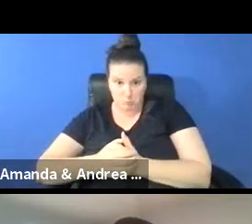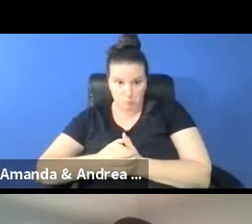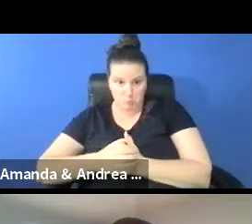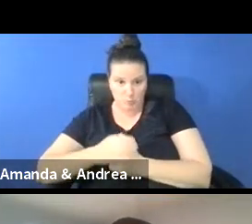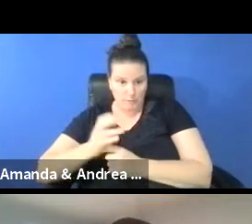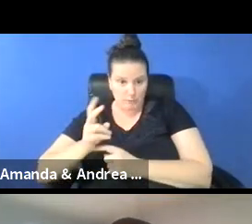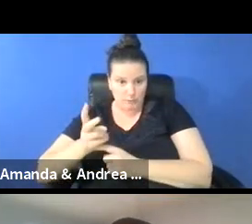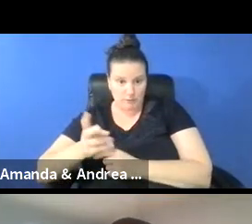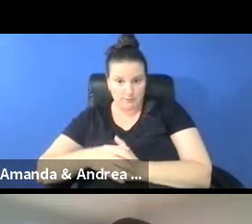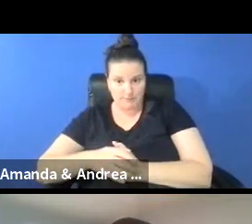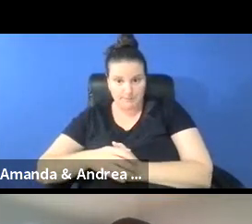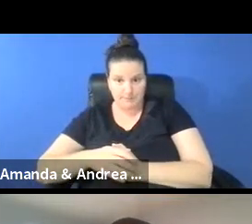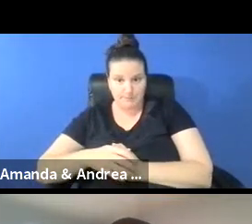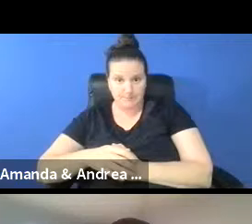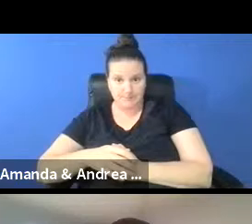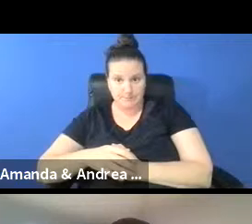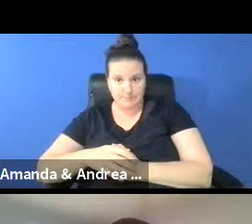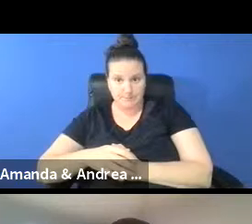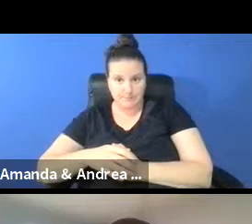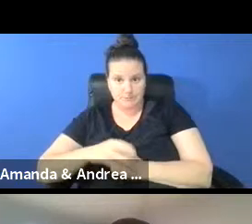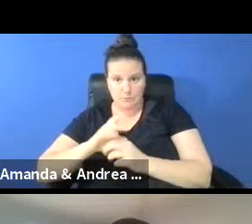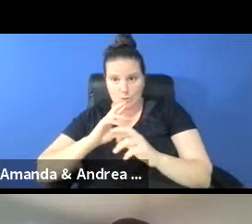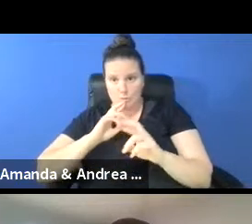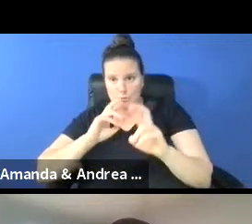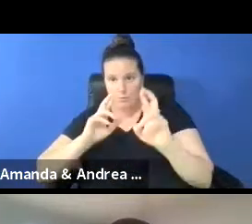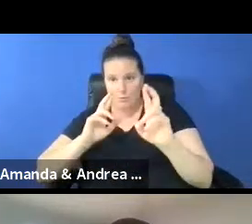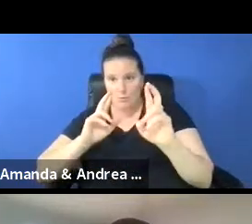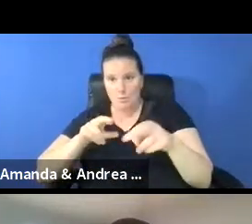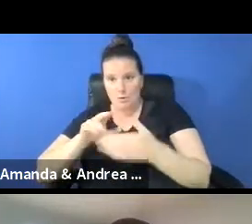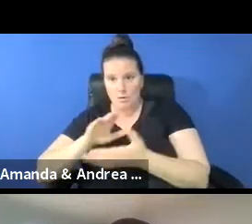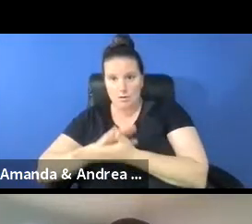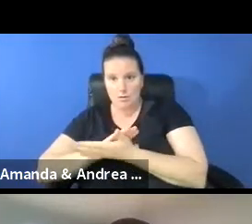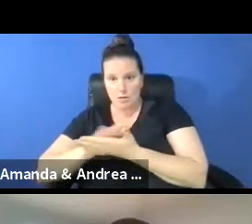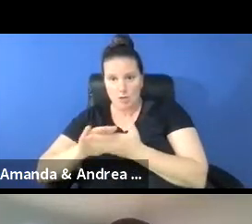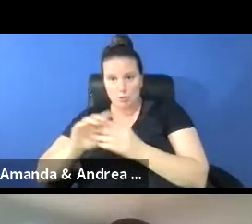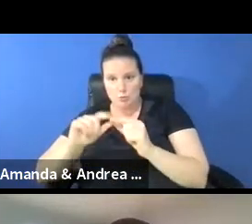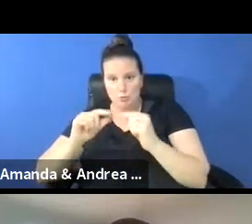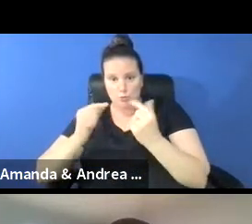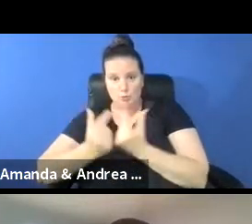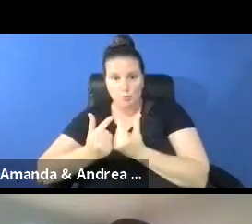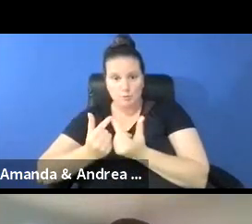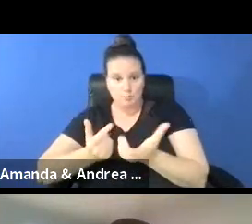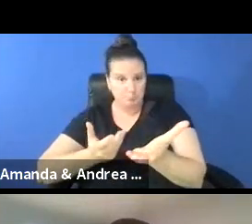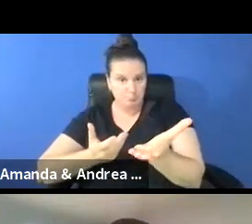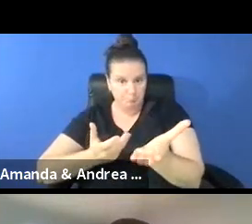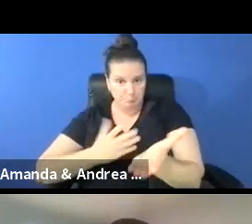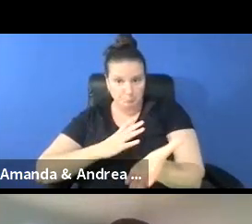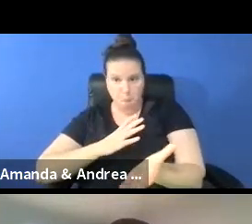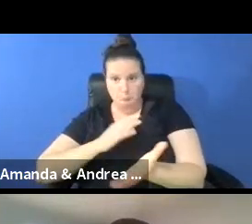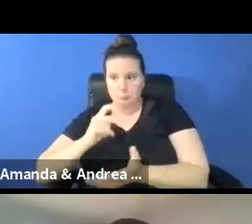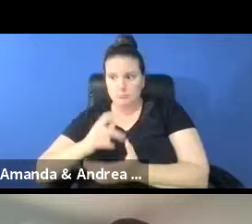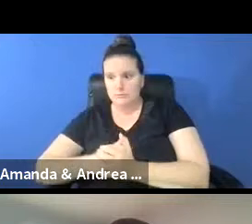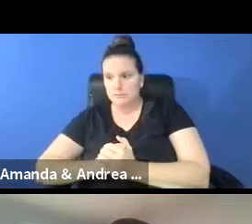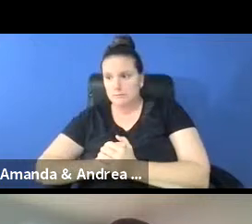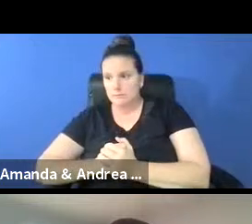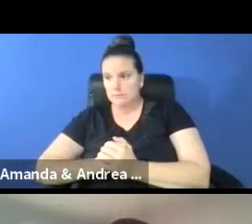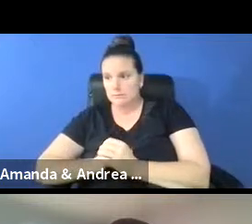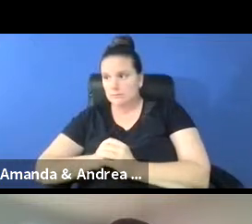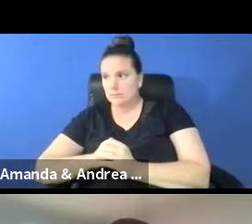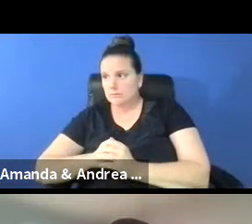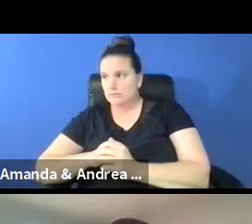couple minutes. Yeah, I think a little report out would be good for the group's edification. Yeah,